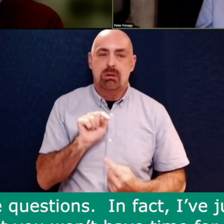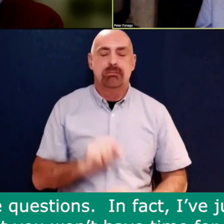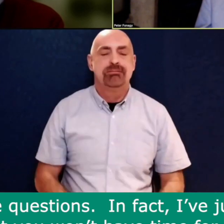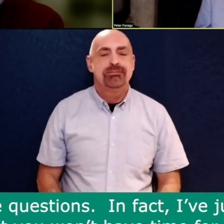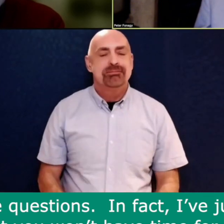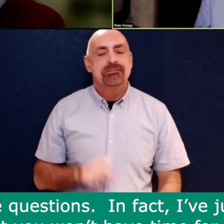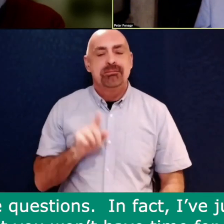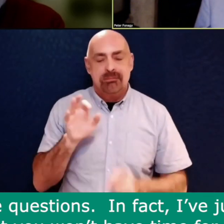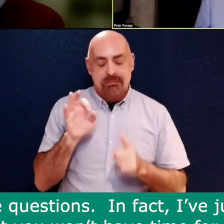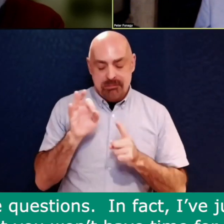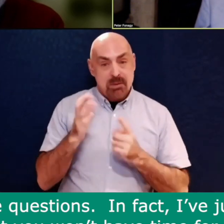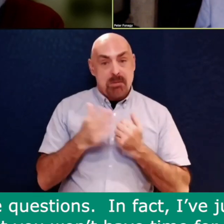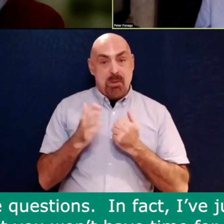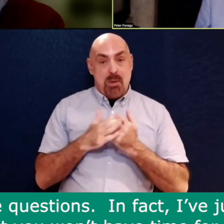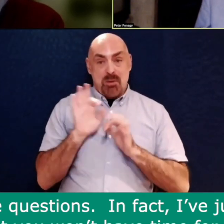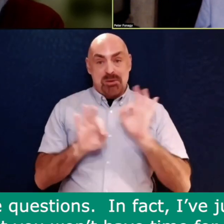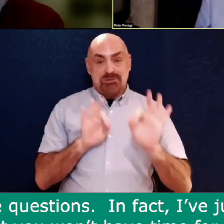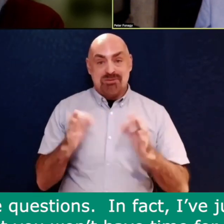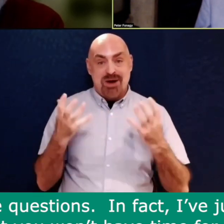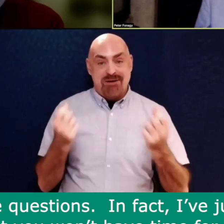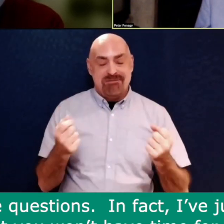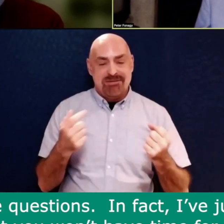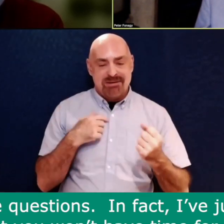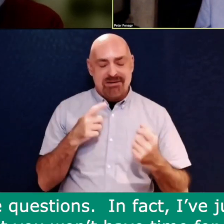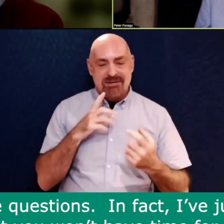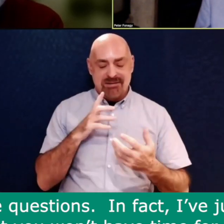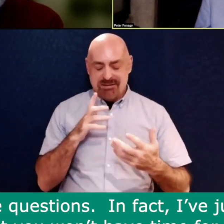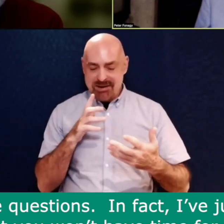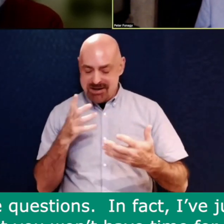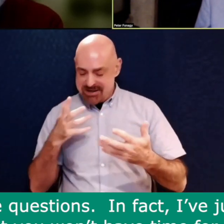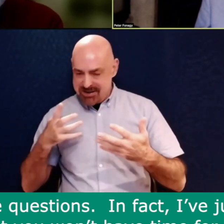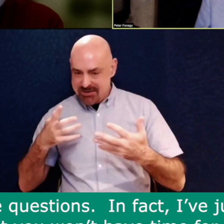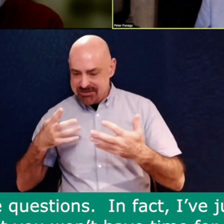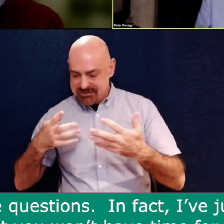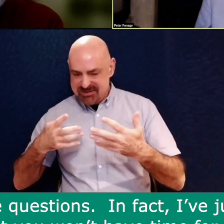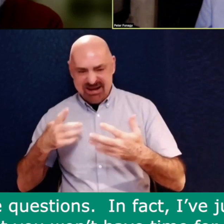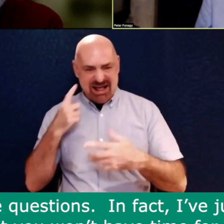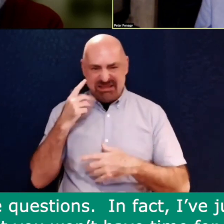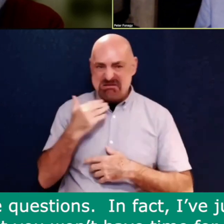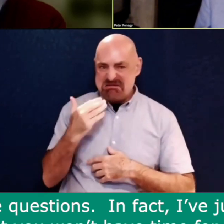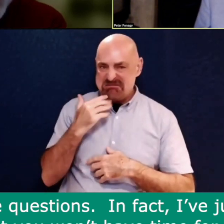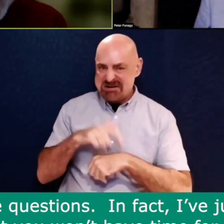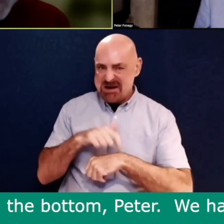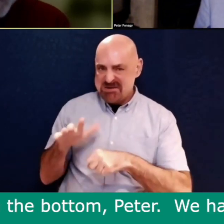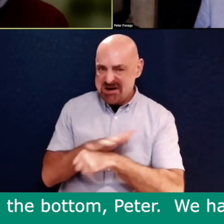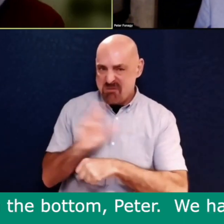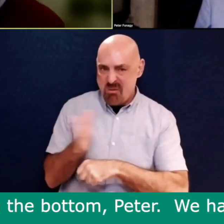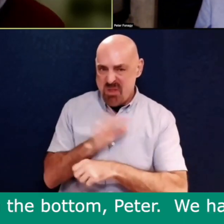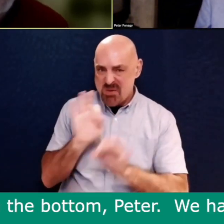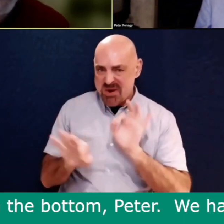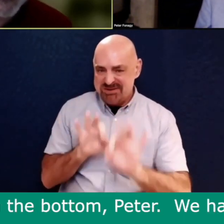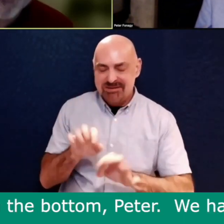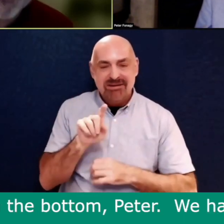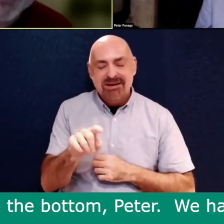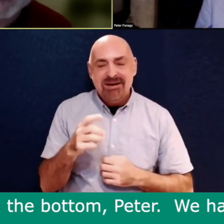Okay, I've got some more questions. In fact, I'm just started getting worried that we won't have time for all of them. I've got